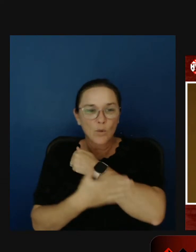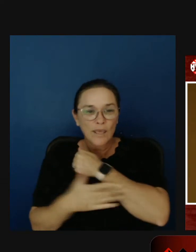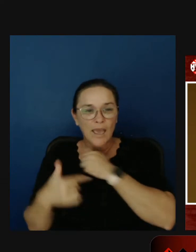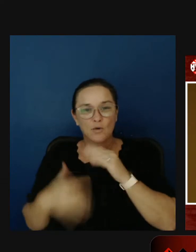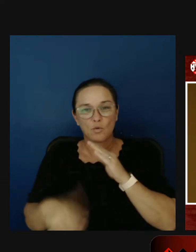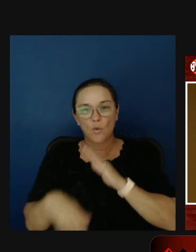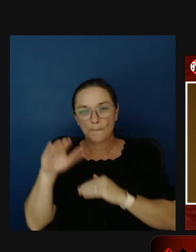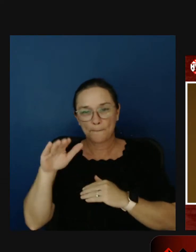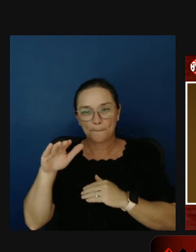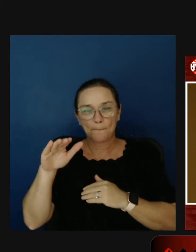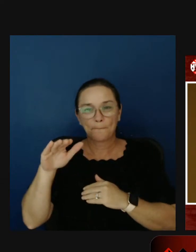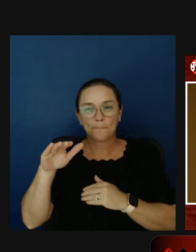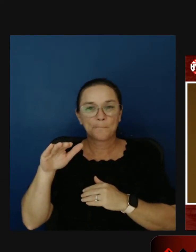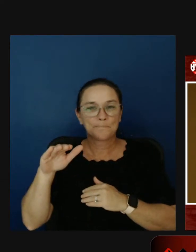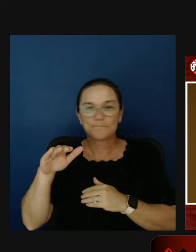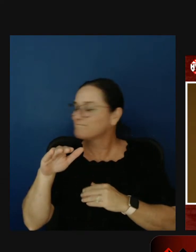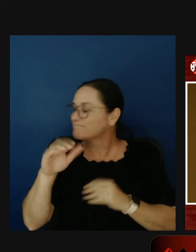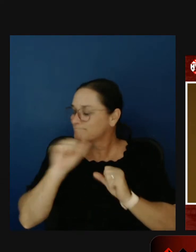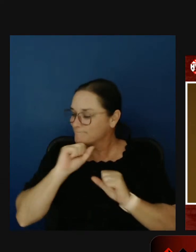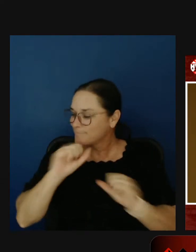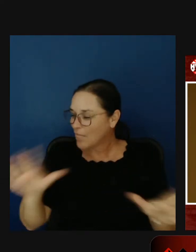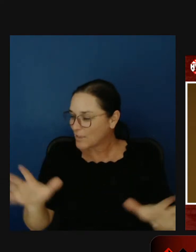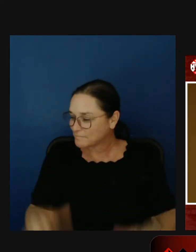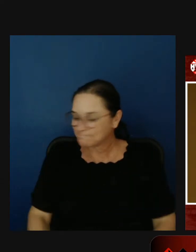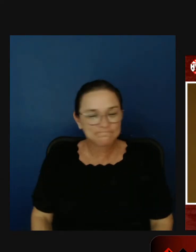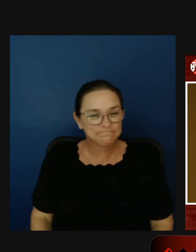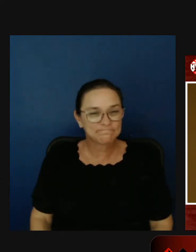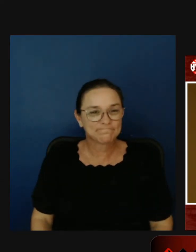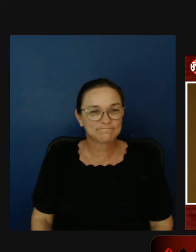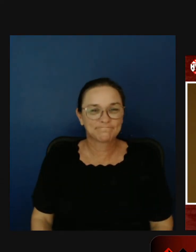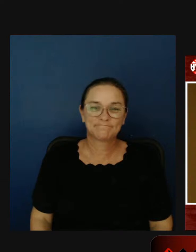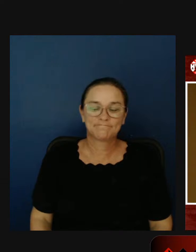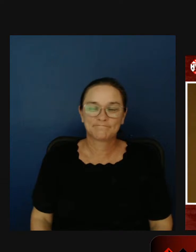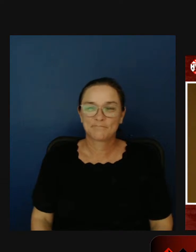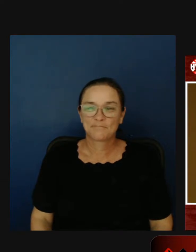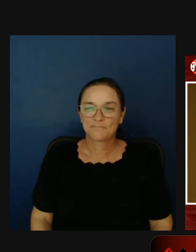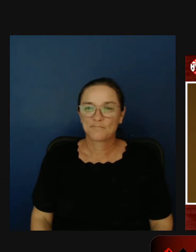in, but there's nothing. So